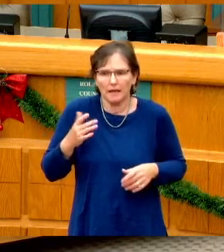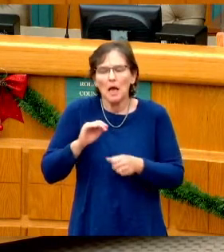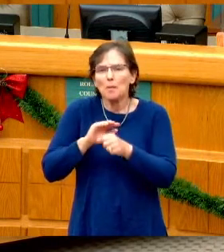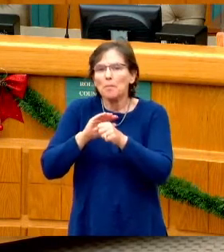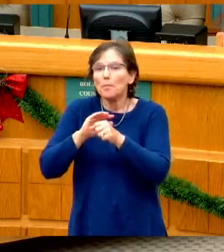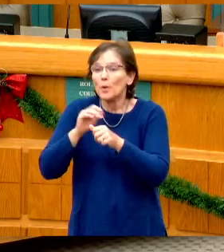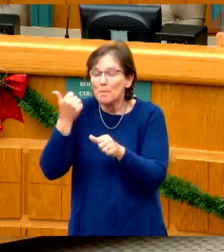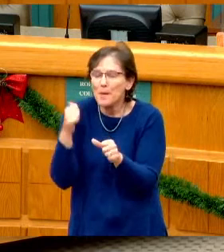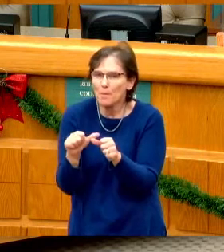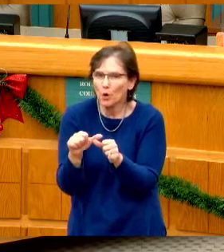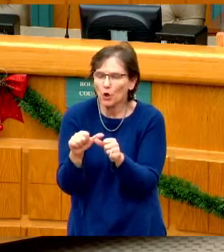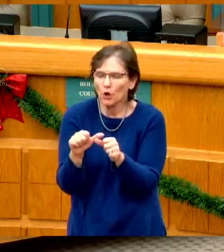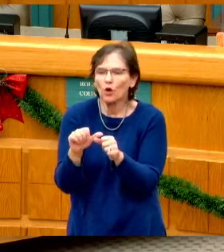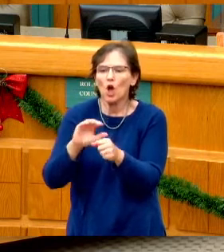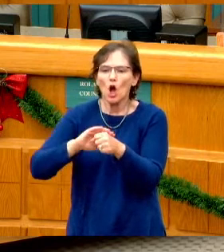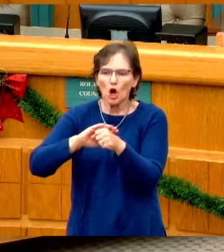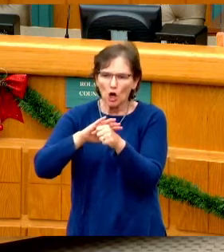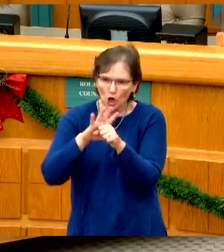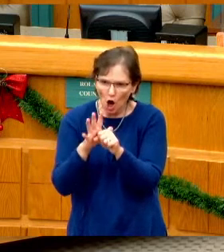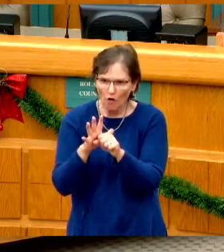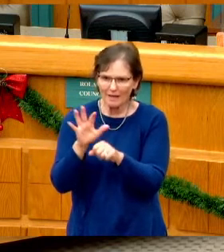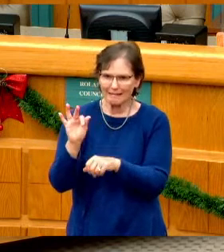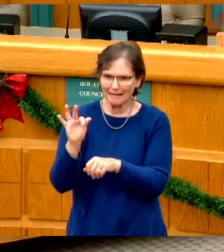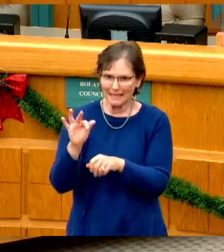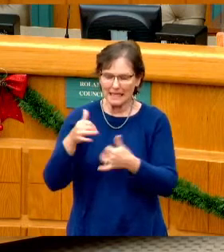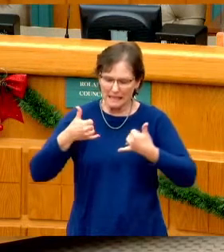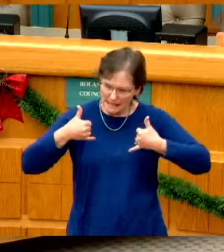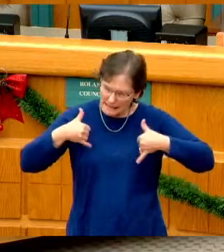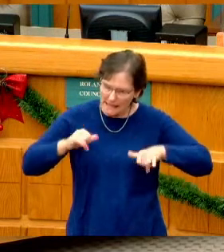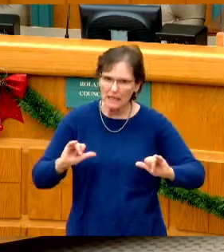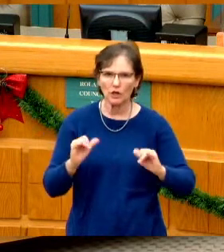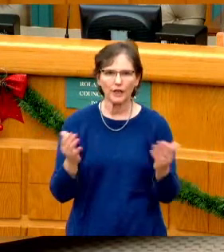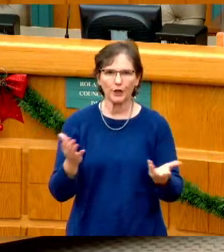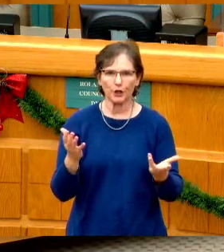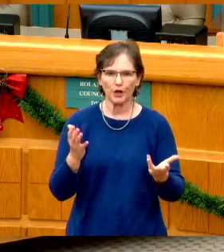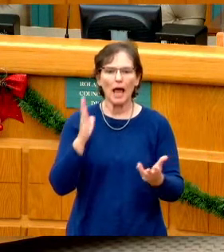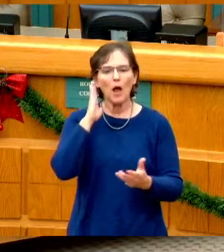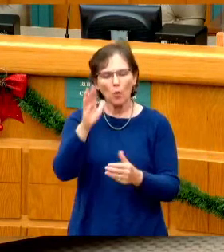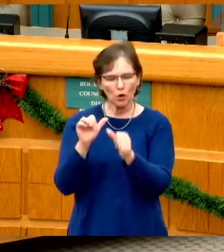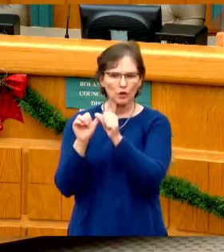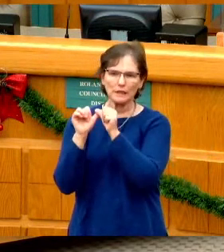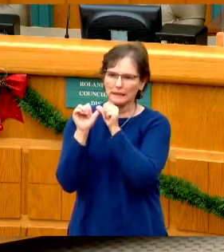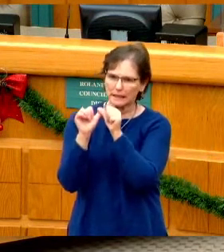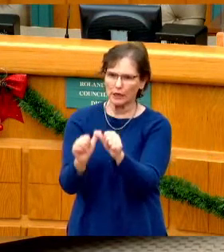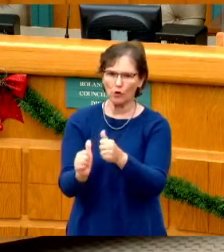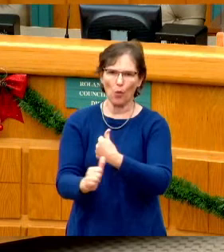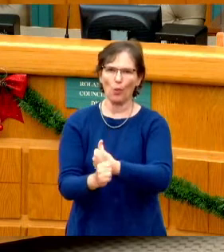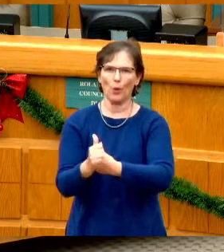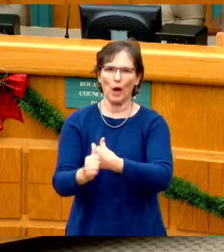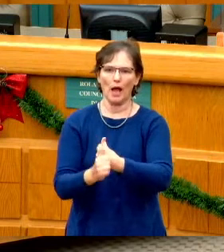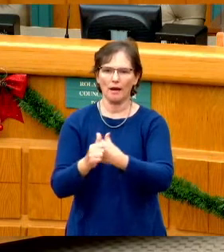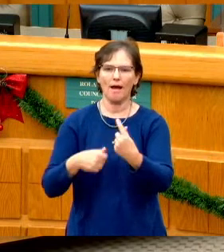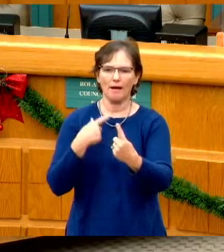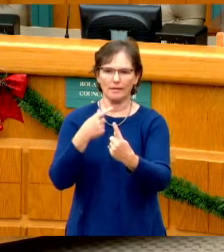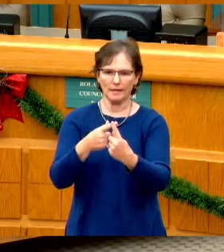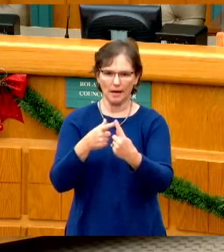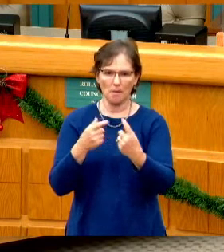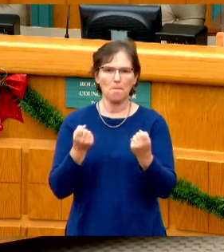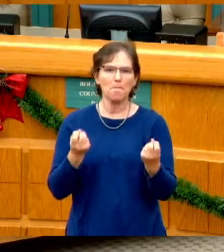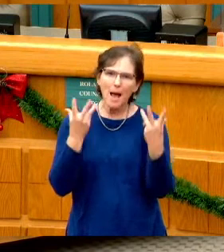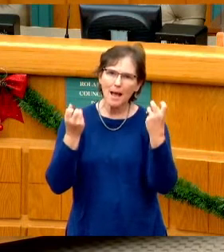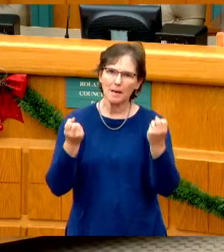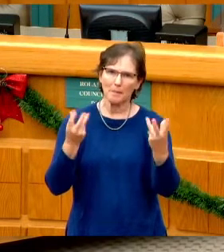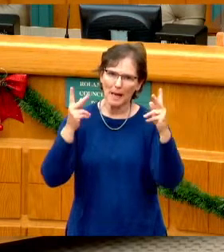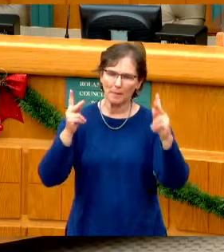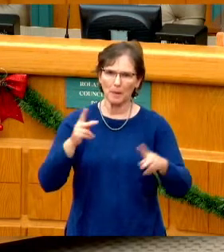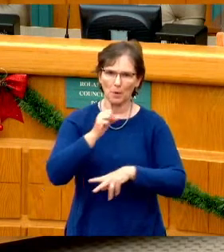still amongst us and will be here until we have herd immunity in our community. That